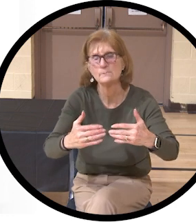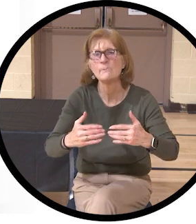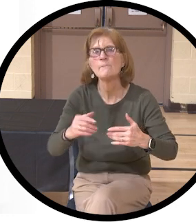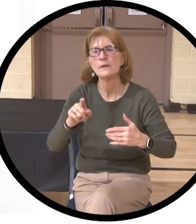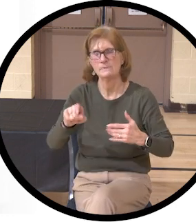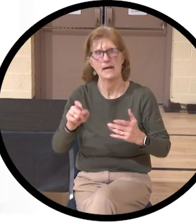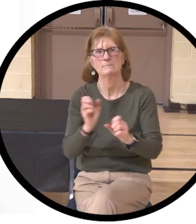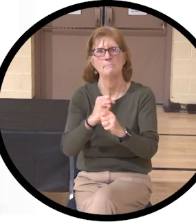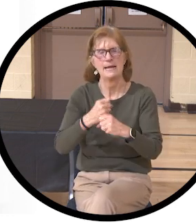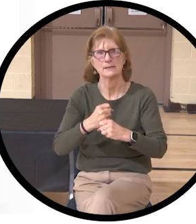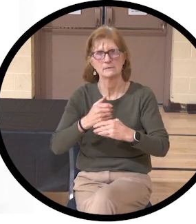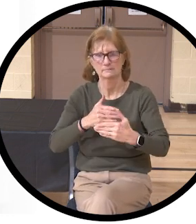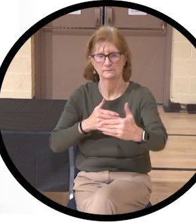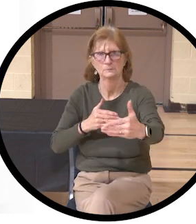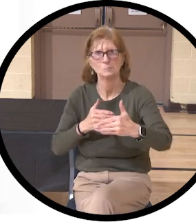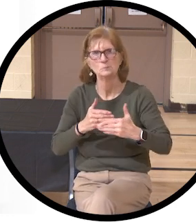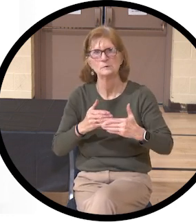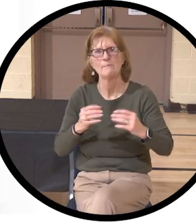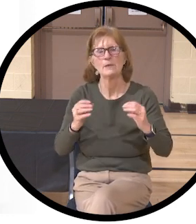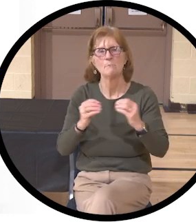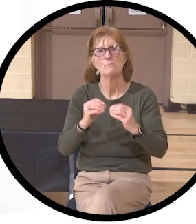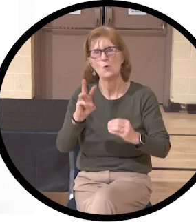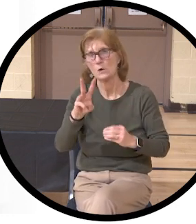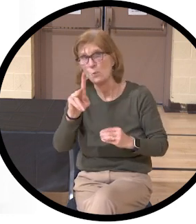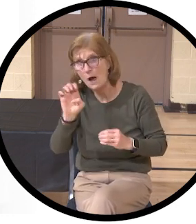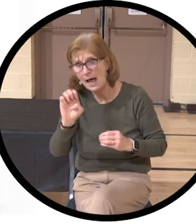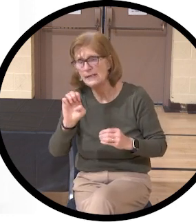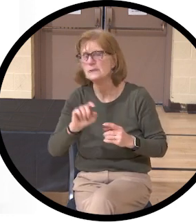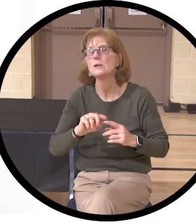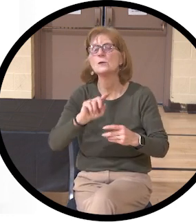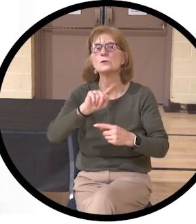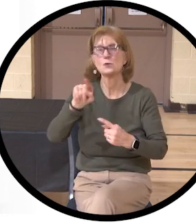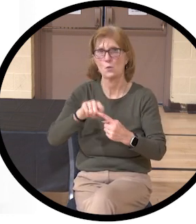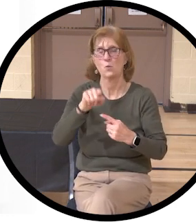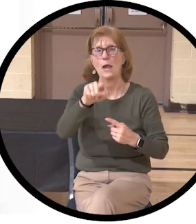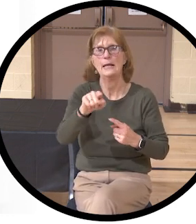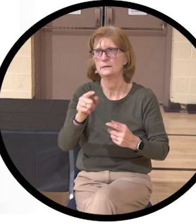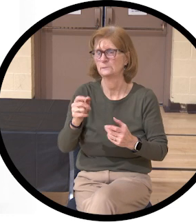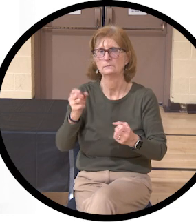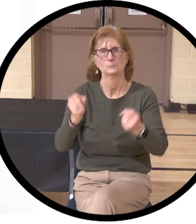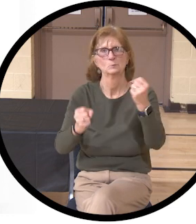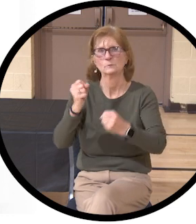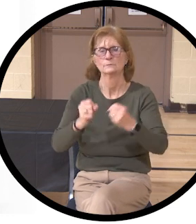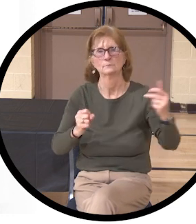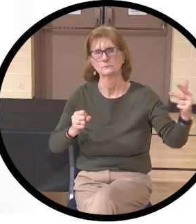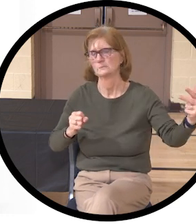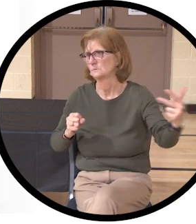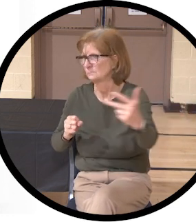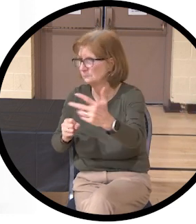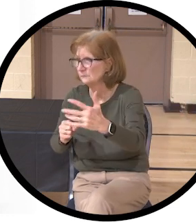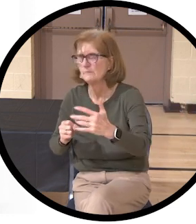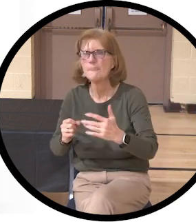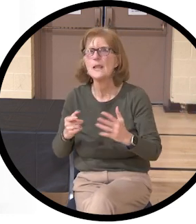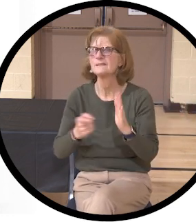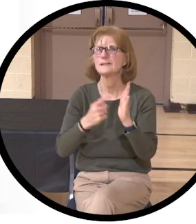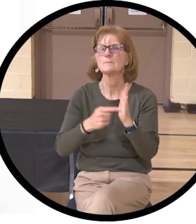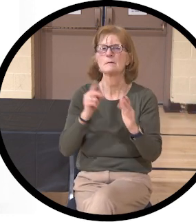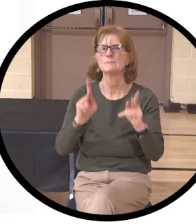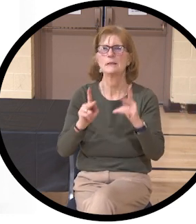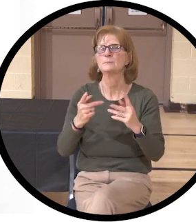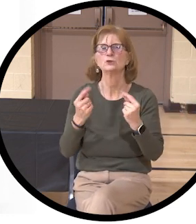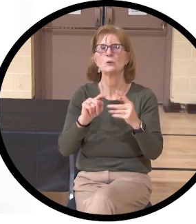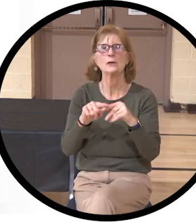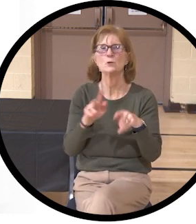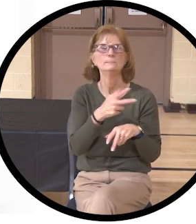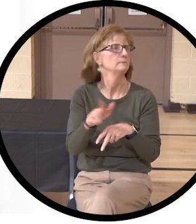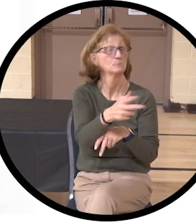as vehicles approach Negley, kind of stop some of the behavior we see with people squeezing around to make rights when we do